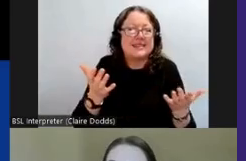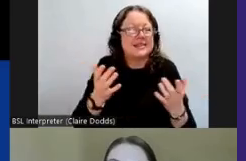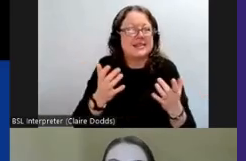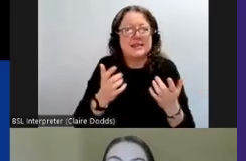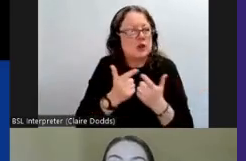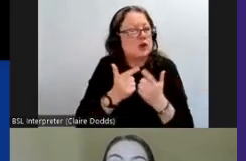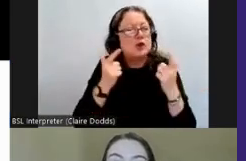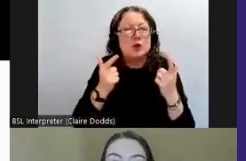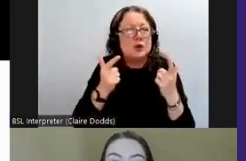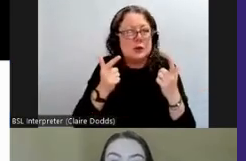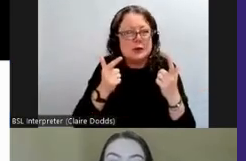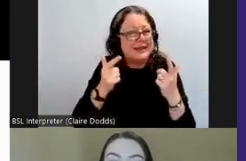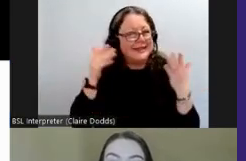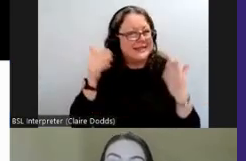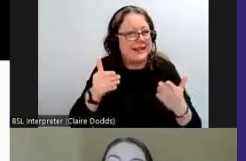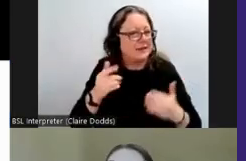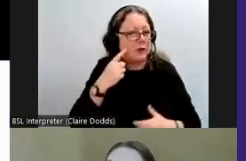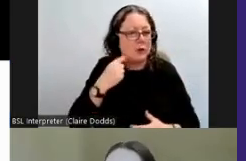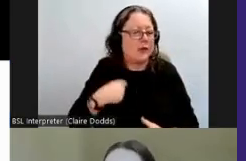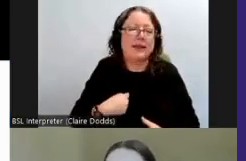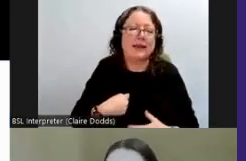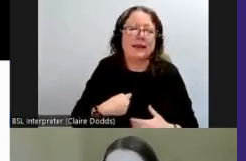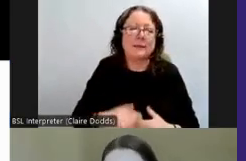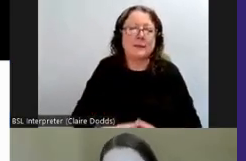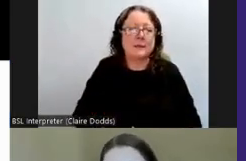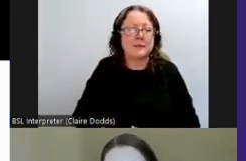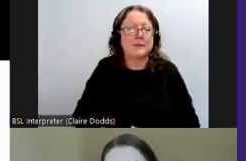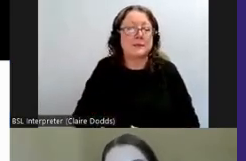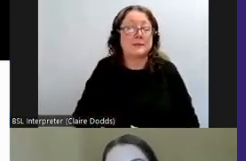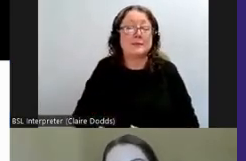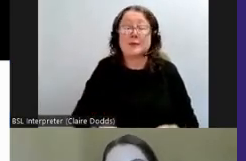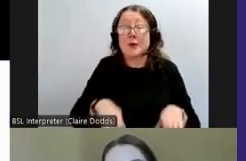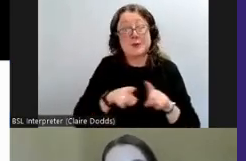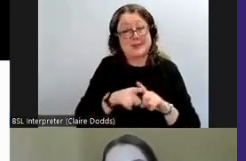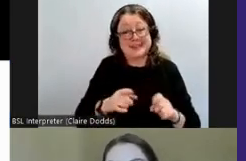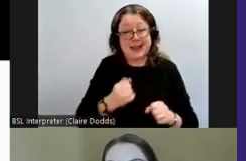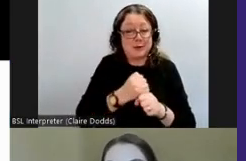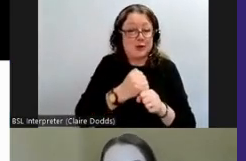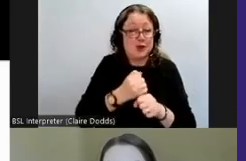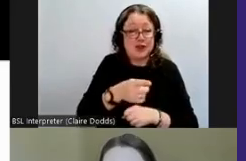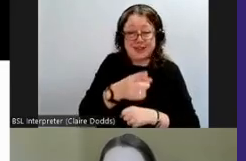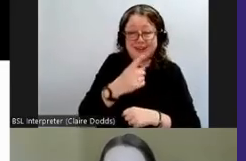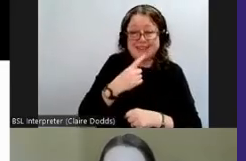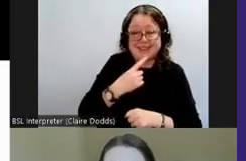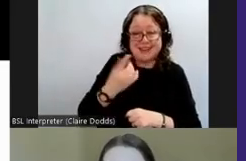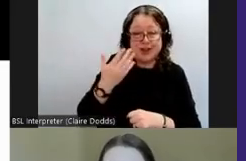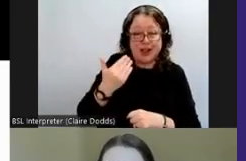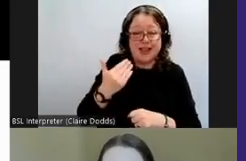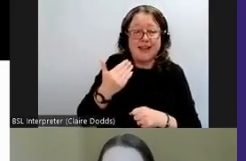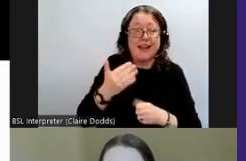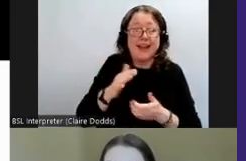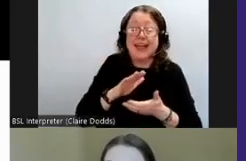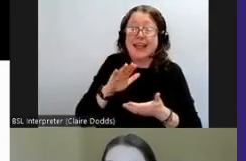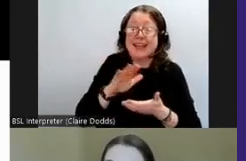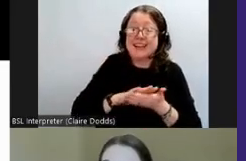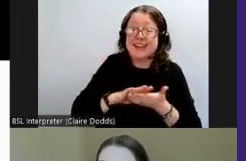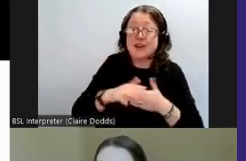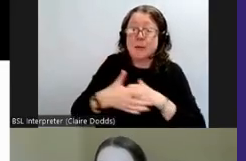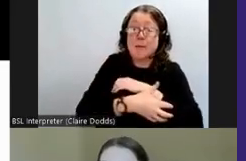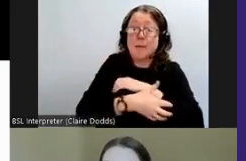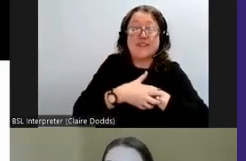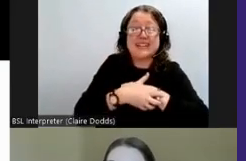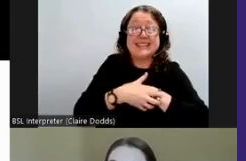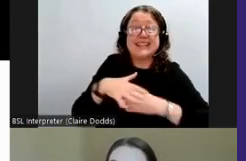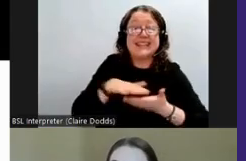keep it lighthearted. So exactly as Georgina was saying earlier, the definition of poverty within